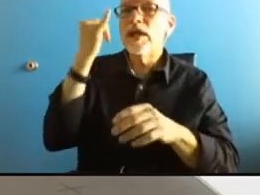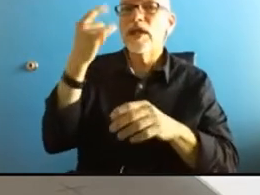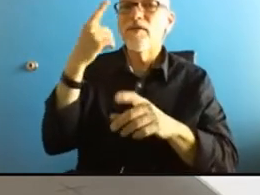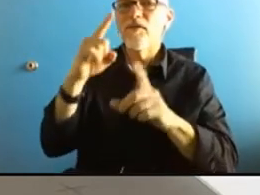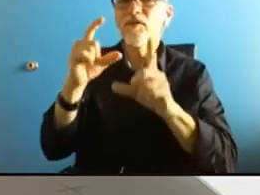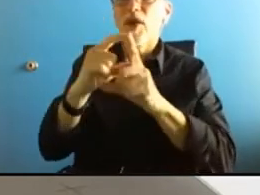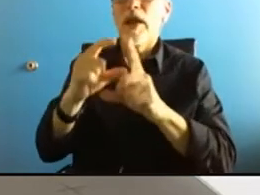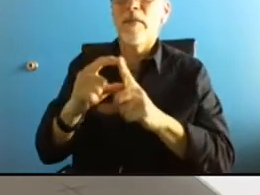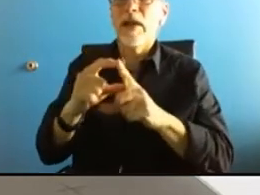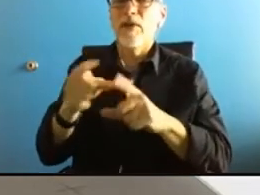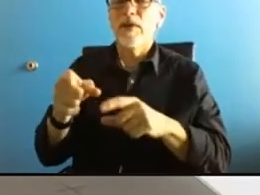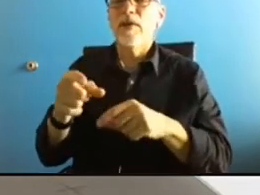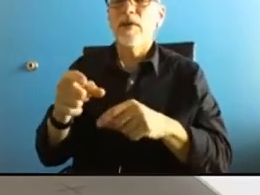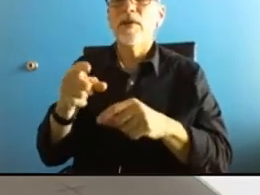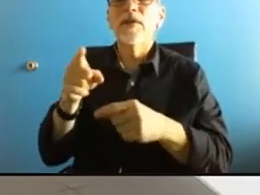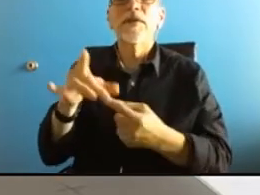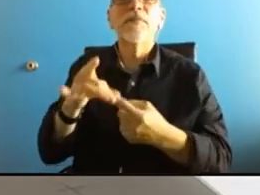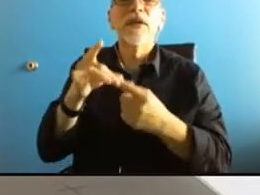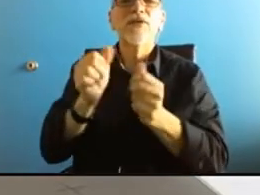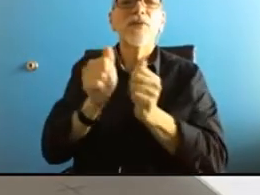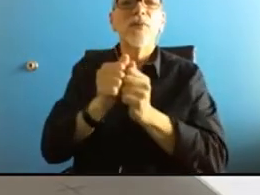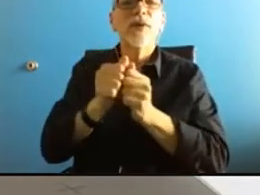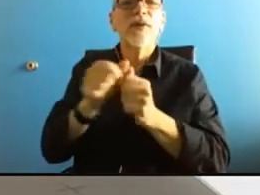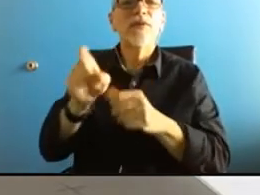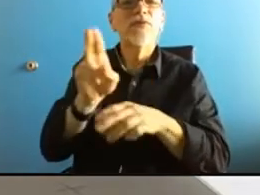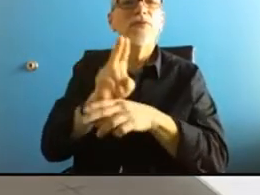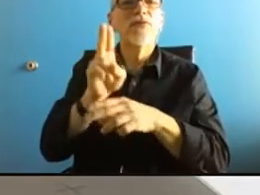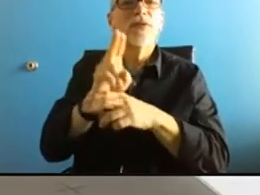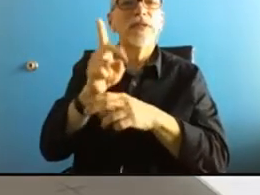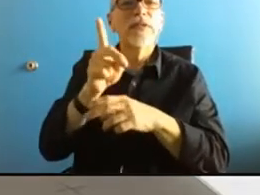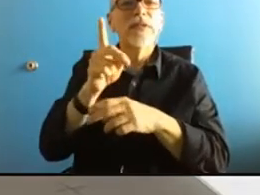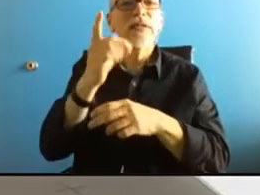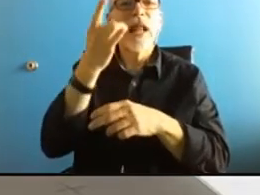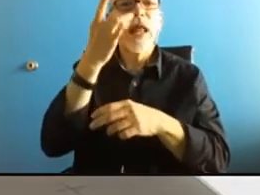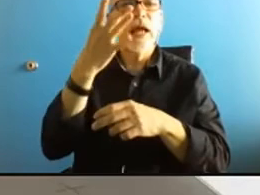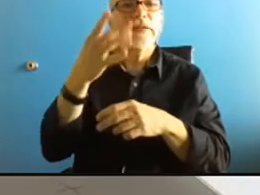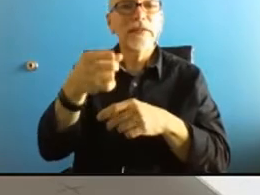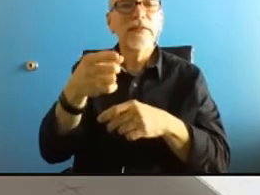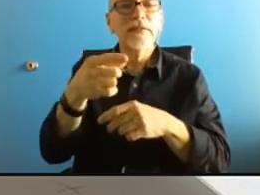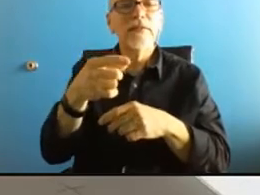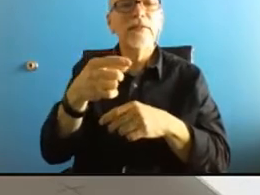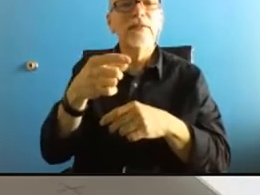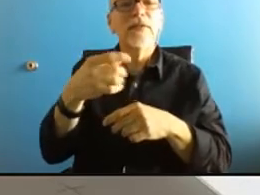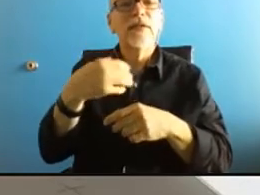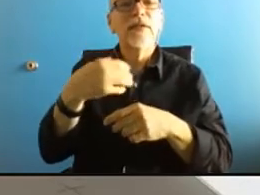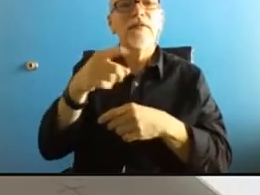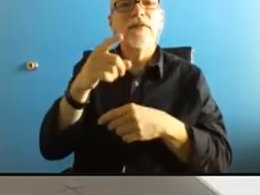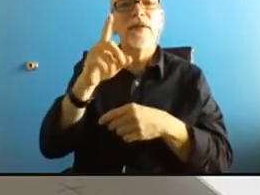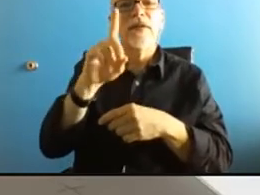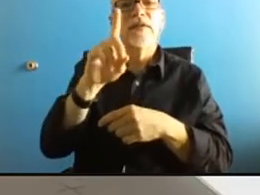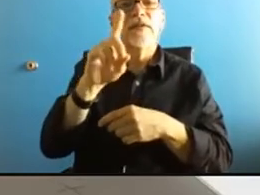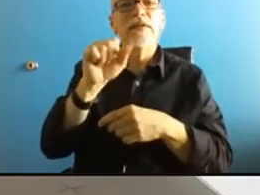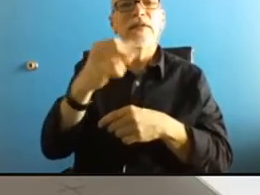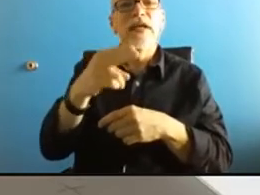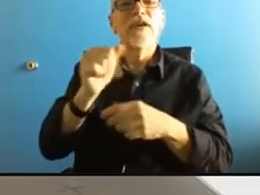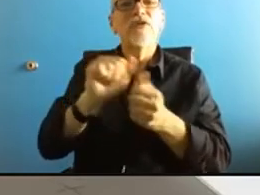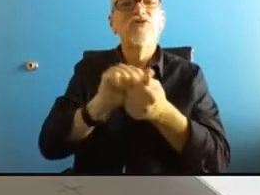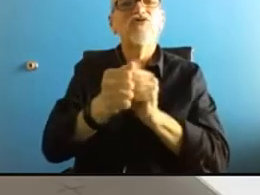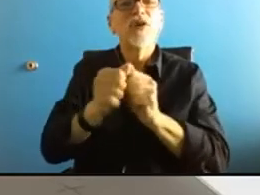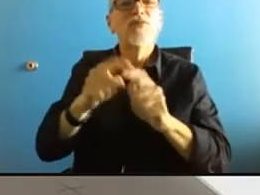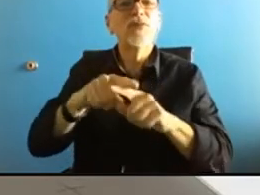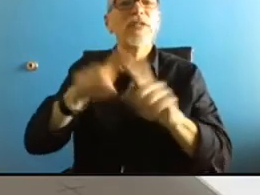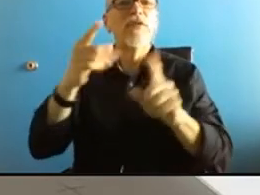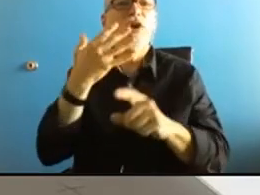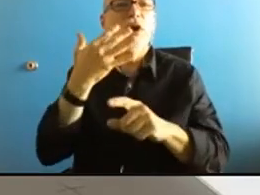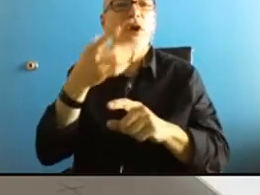words, especially with using the lights, is having dash change to a different color, and based